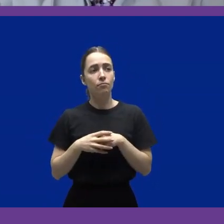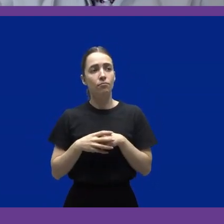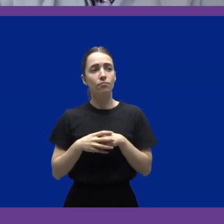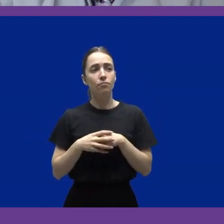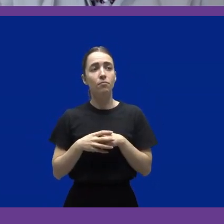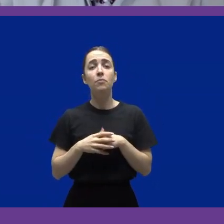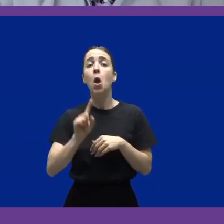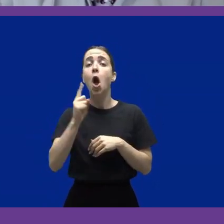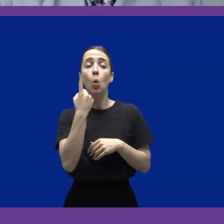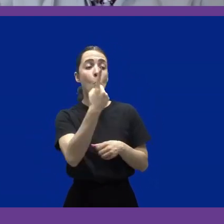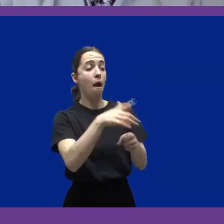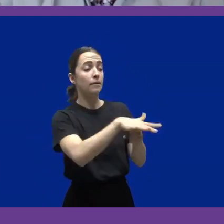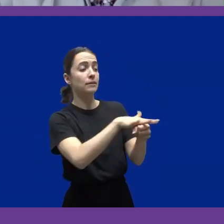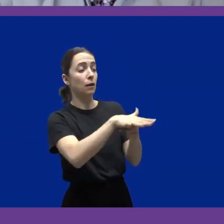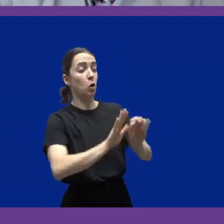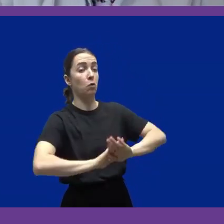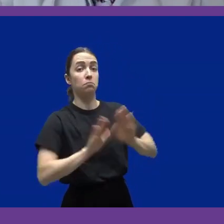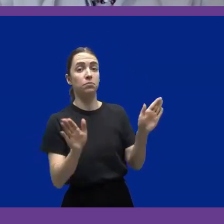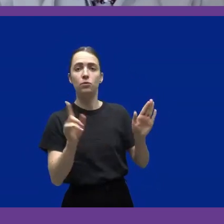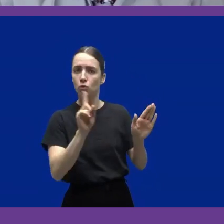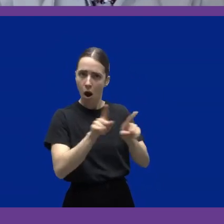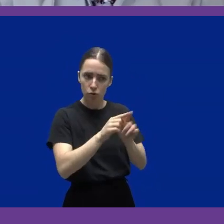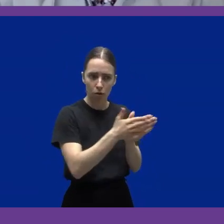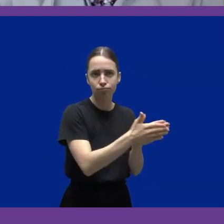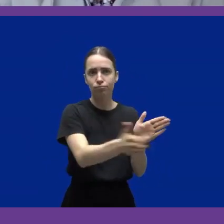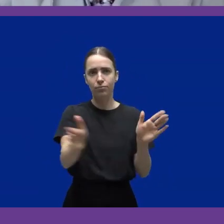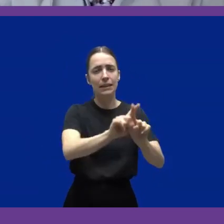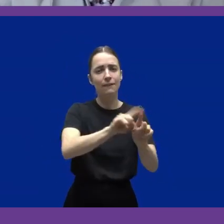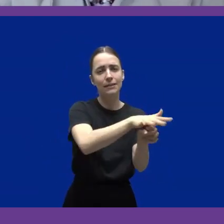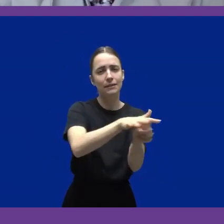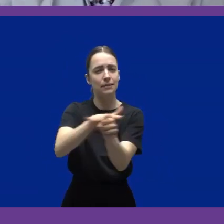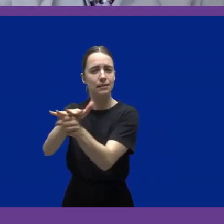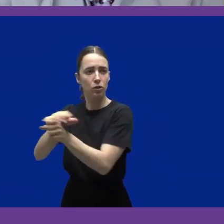the case, for example, of hardware, software, service provision.